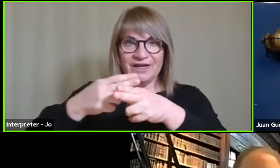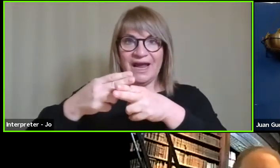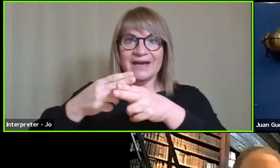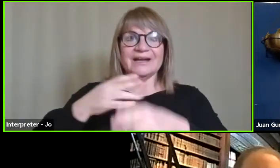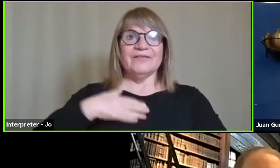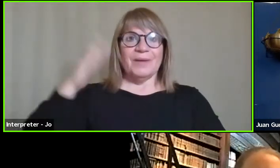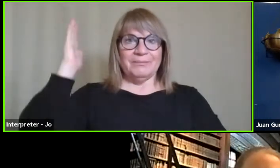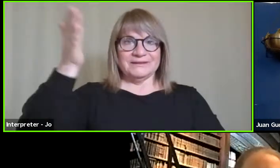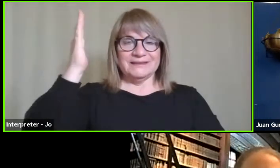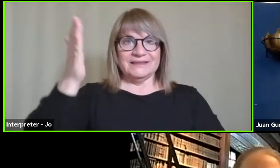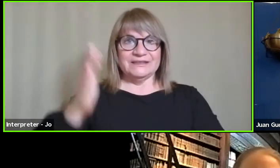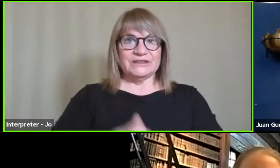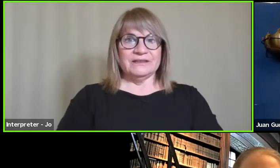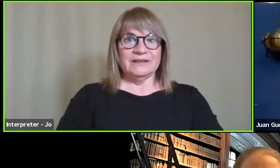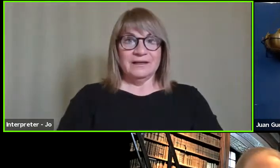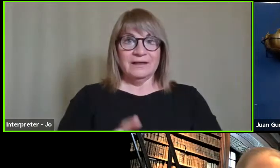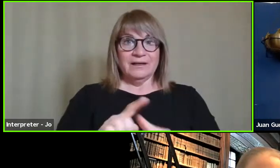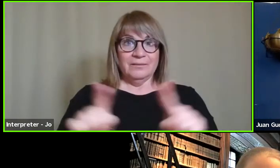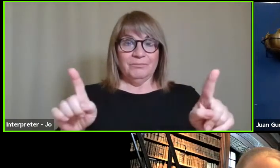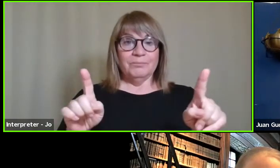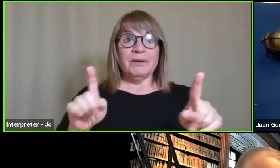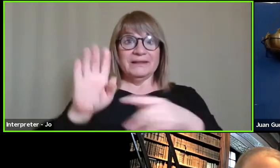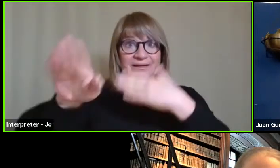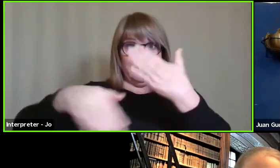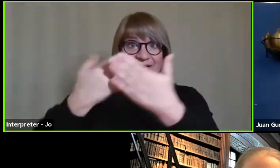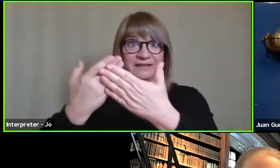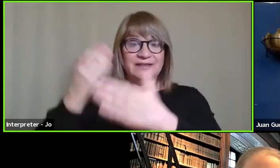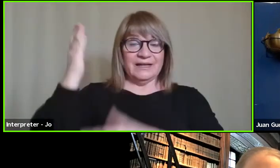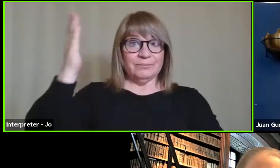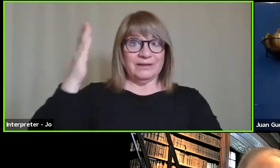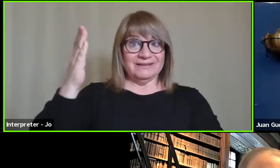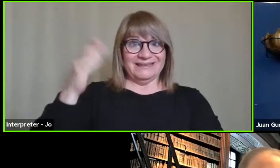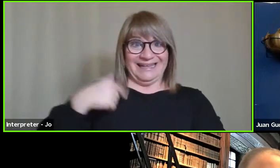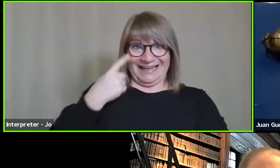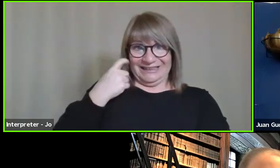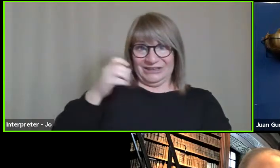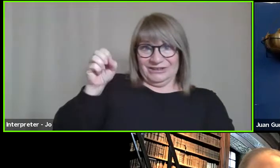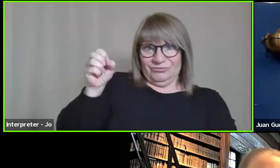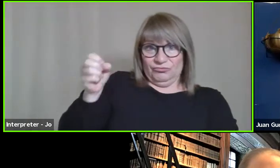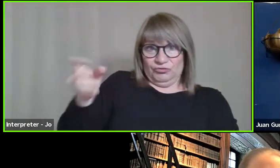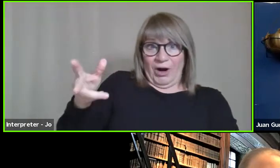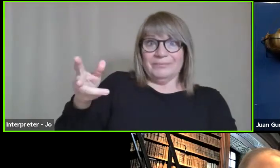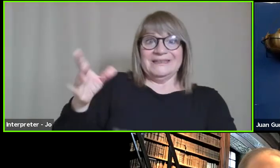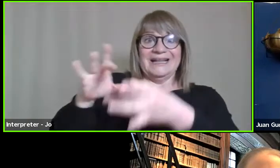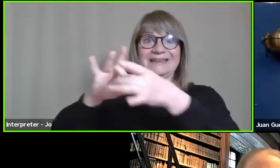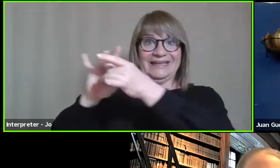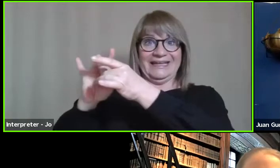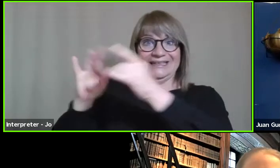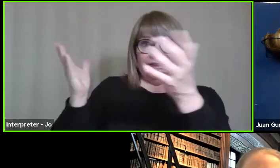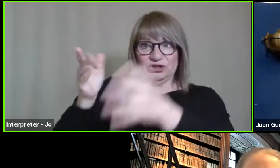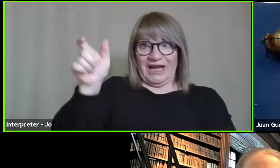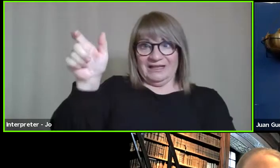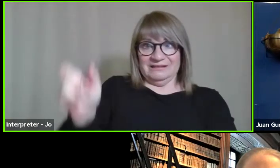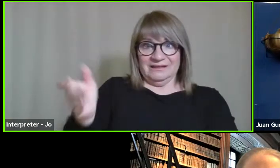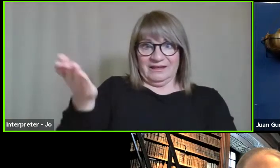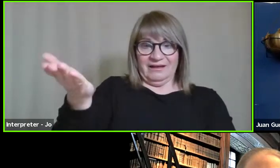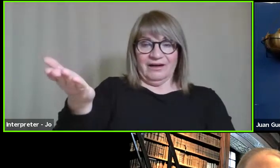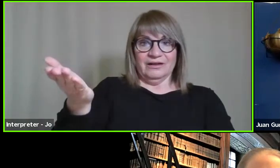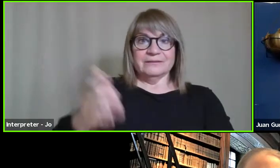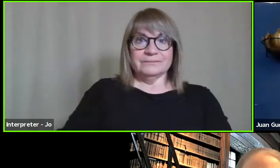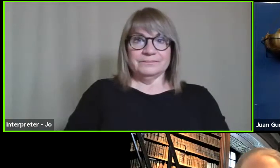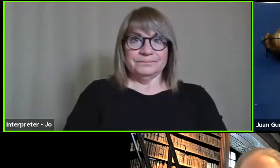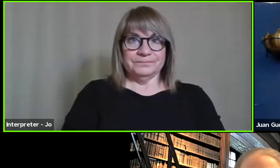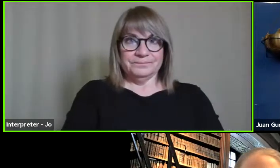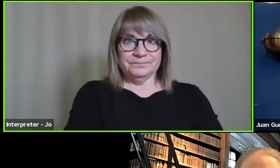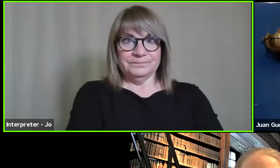but the whole talk is available on that link that i just dropped um maybe i am